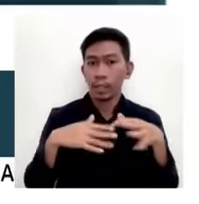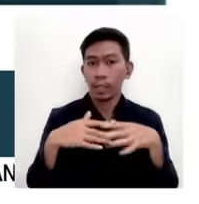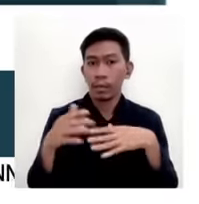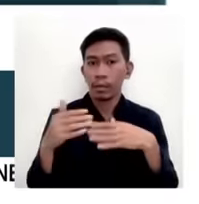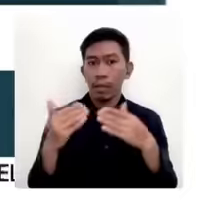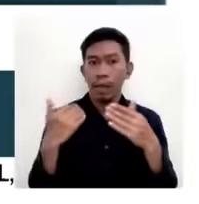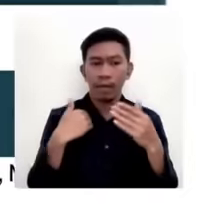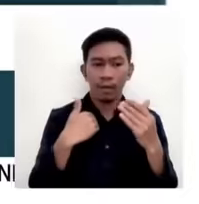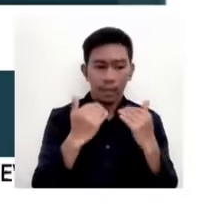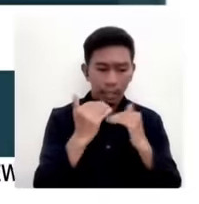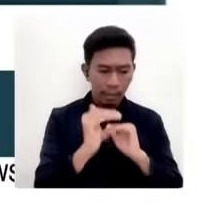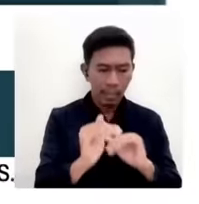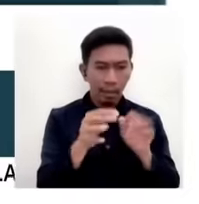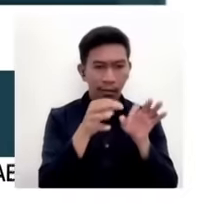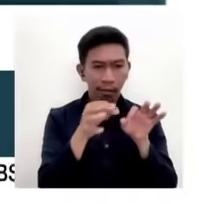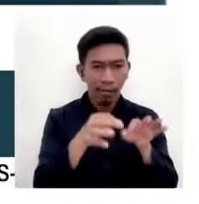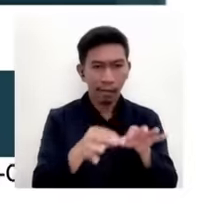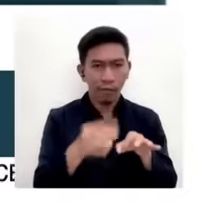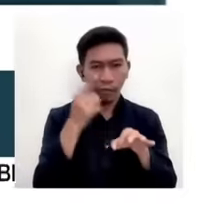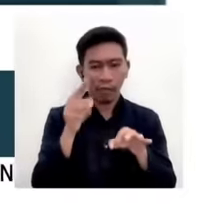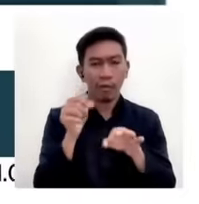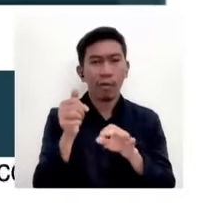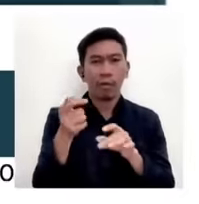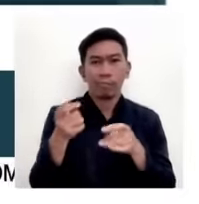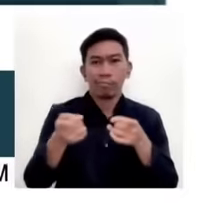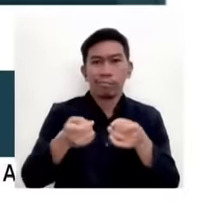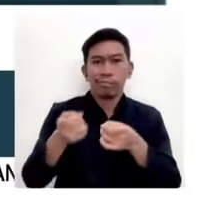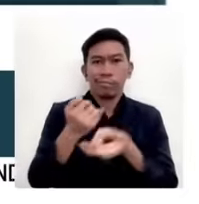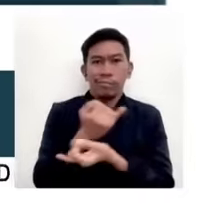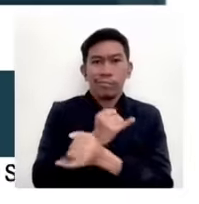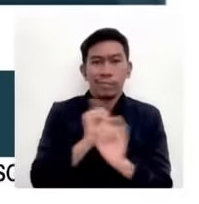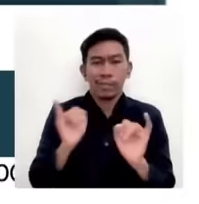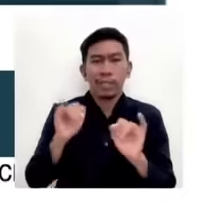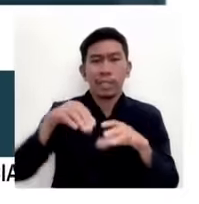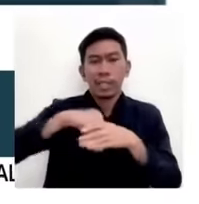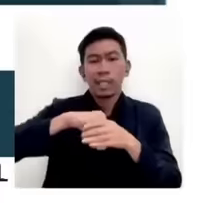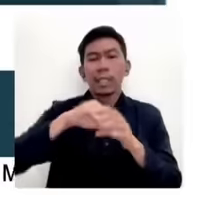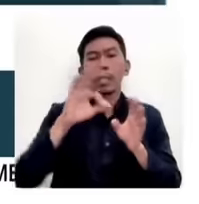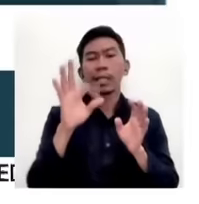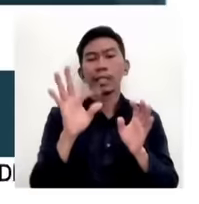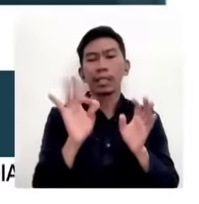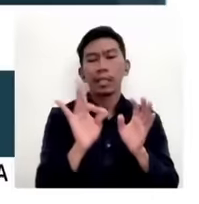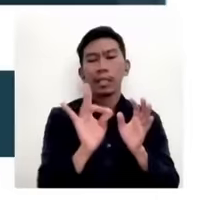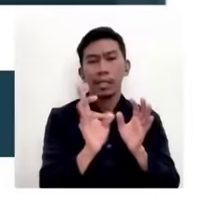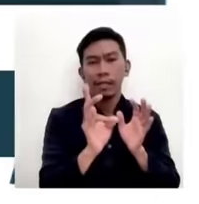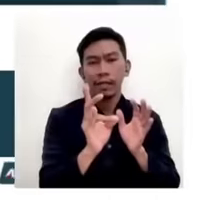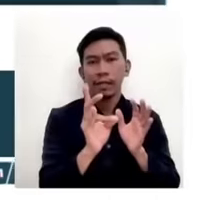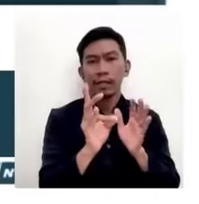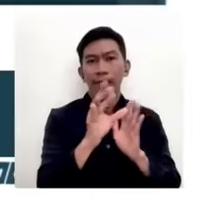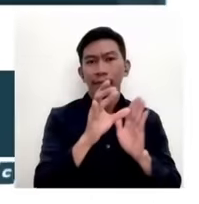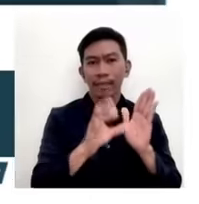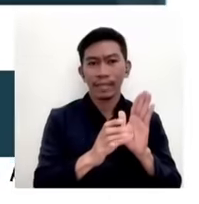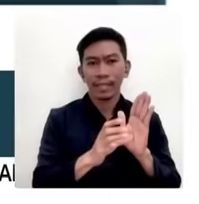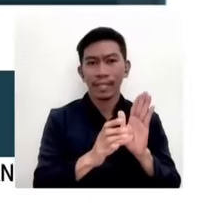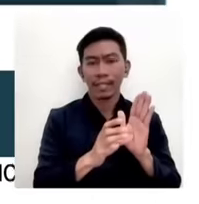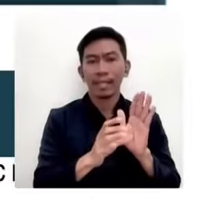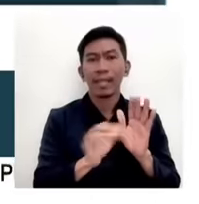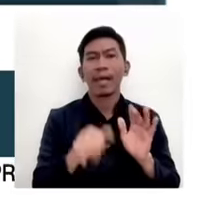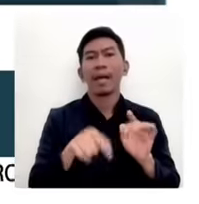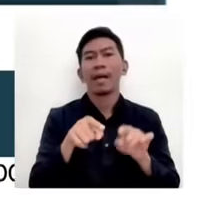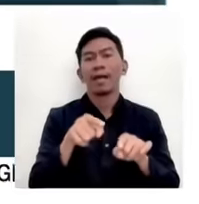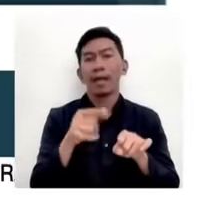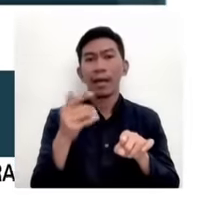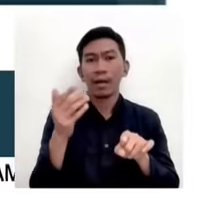limited powers allotted for autonomy in the 1987 Constitution. That's why nga ho, merong petition sa